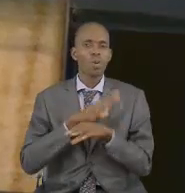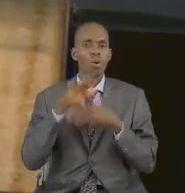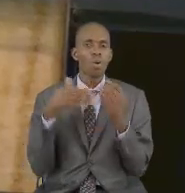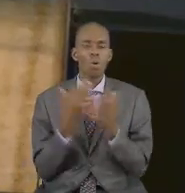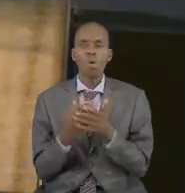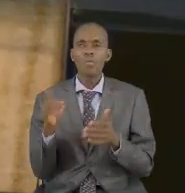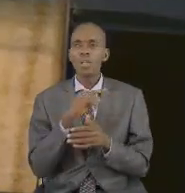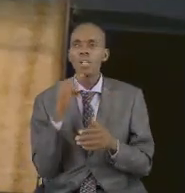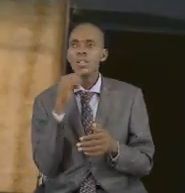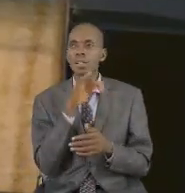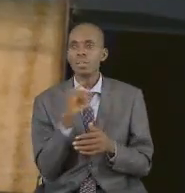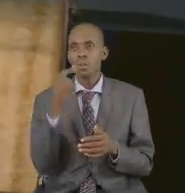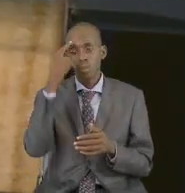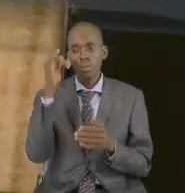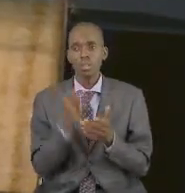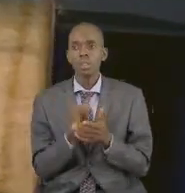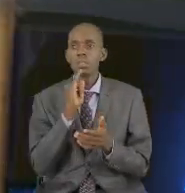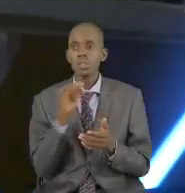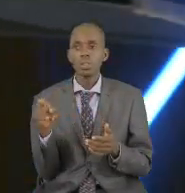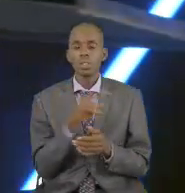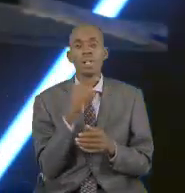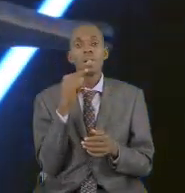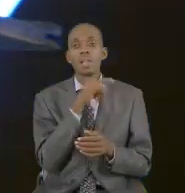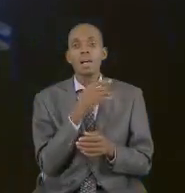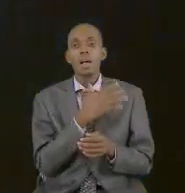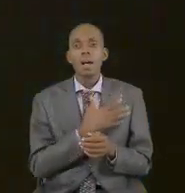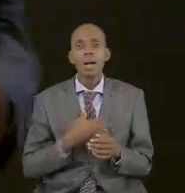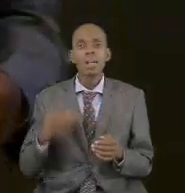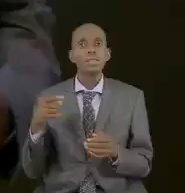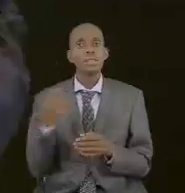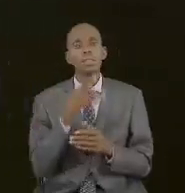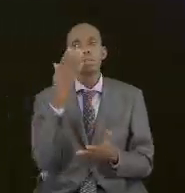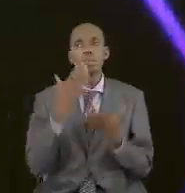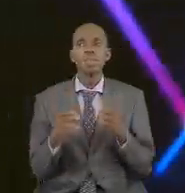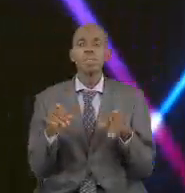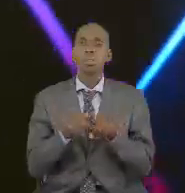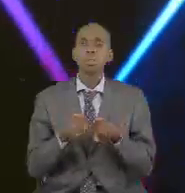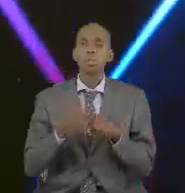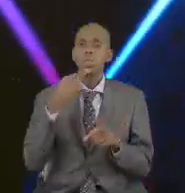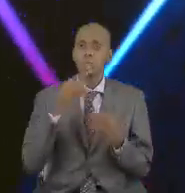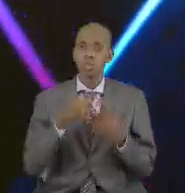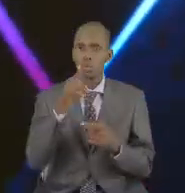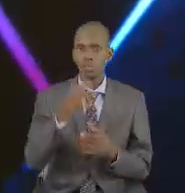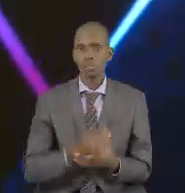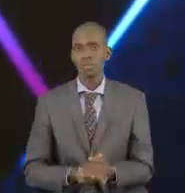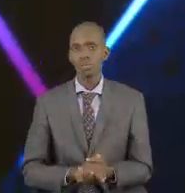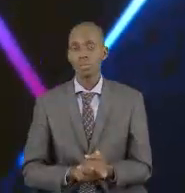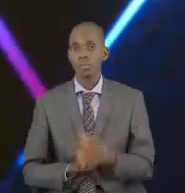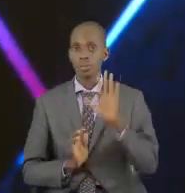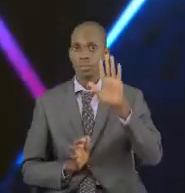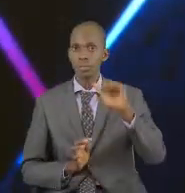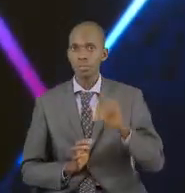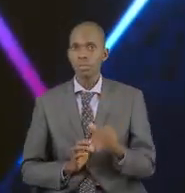because that's their lie. And then they might even tell you, now, I said such